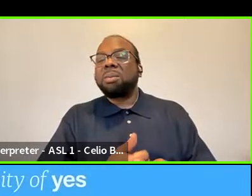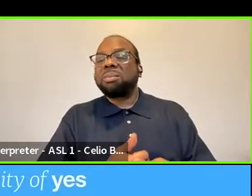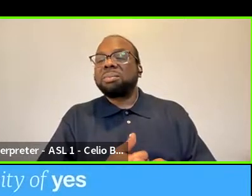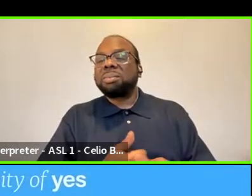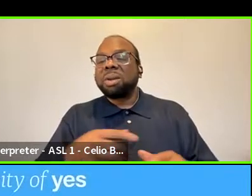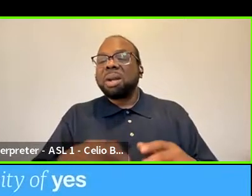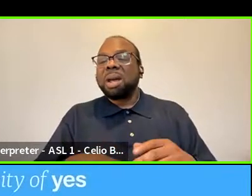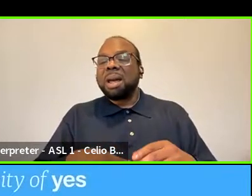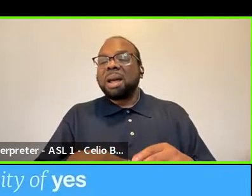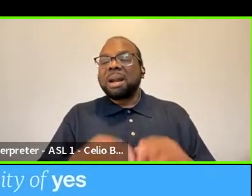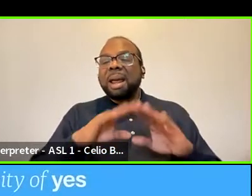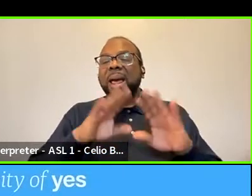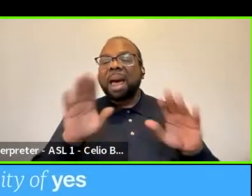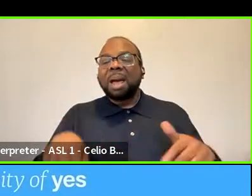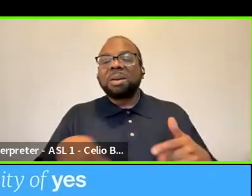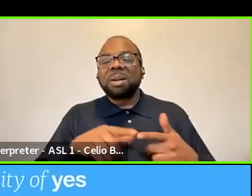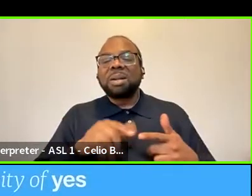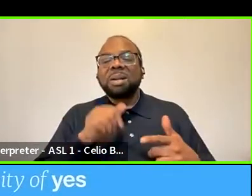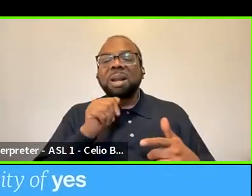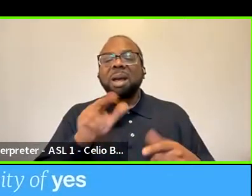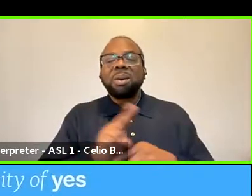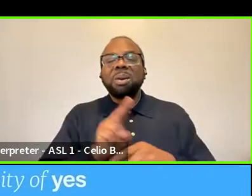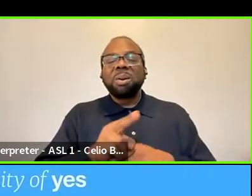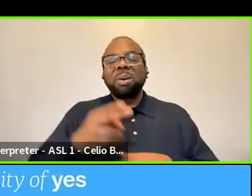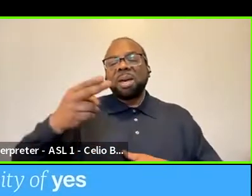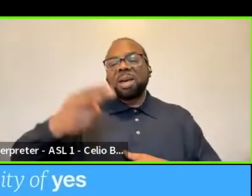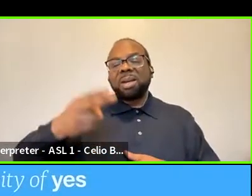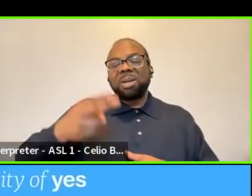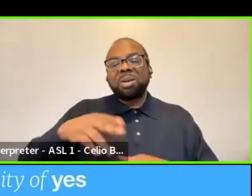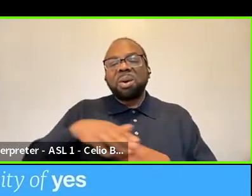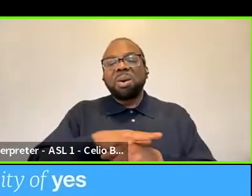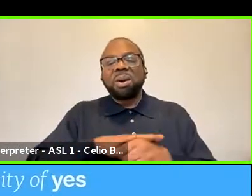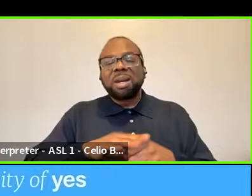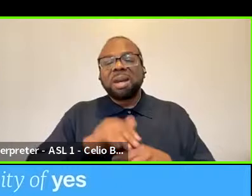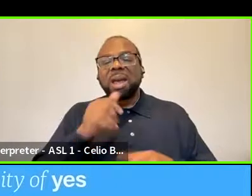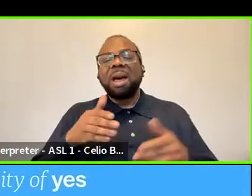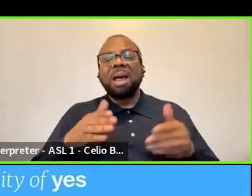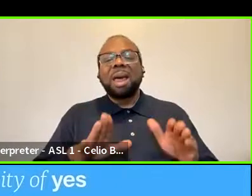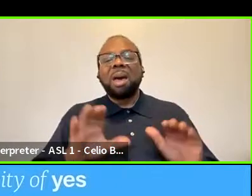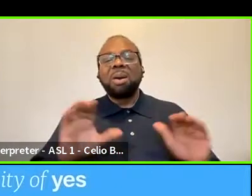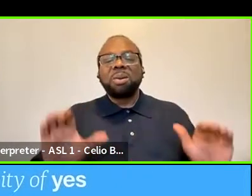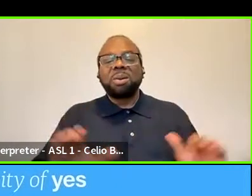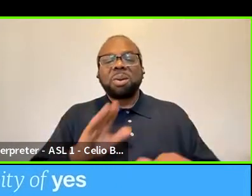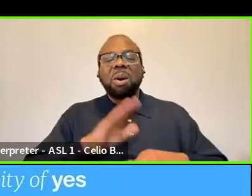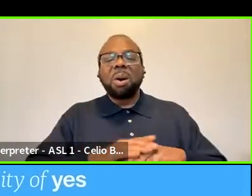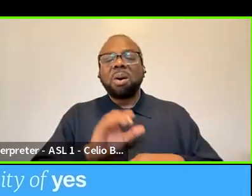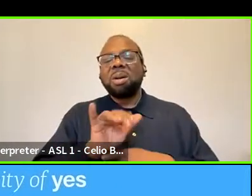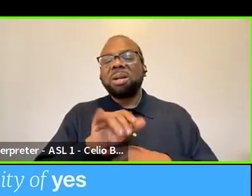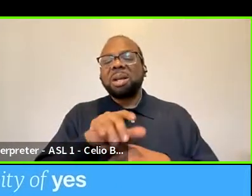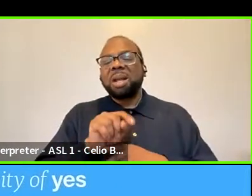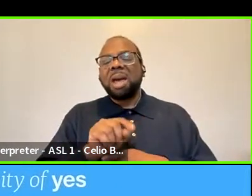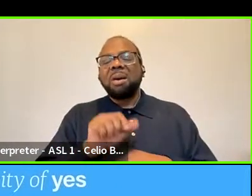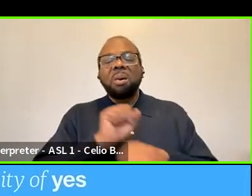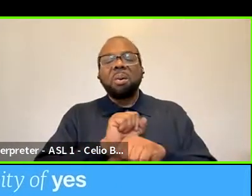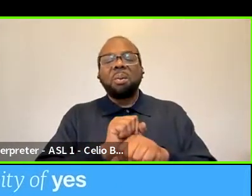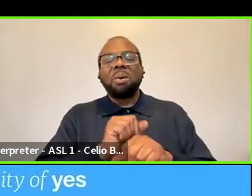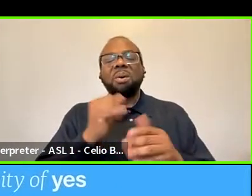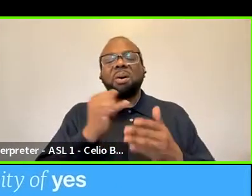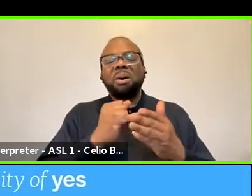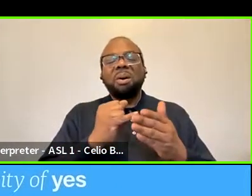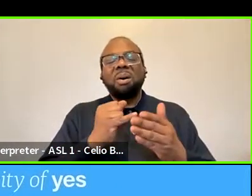Three, not allowed to do it in historic districts, not allowed to do it on sites with joint living work orders for artists,